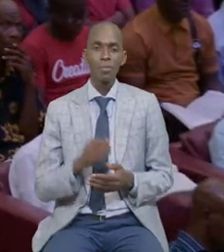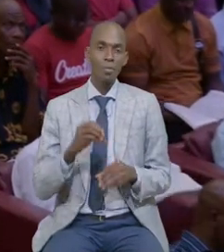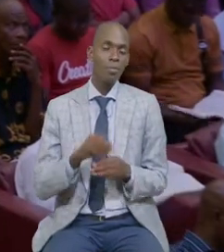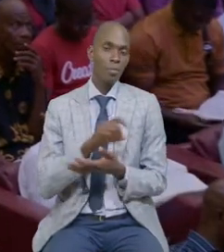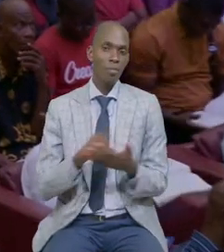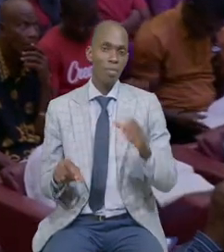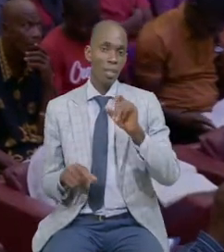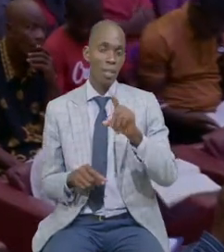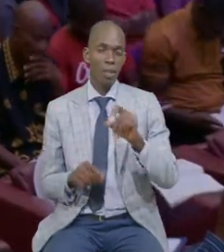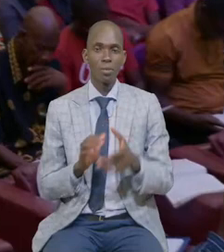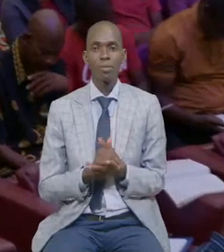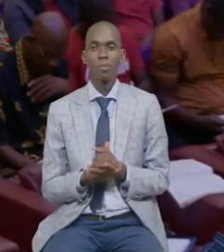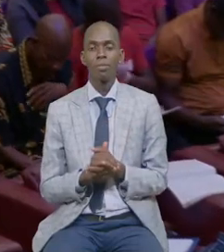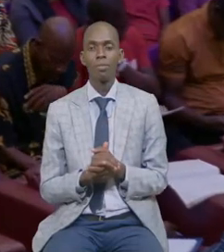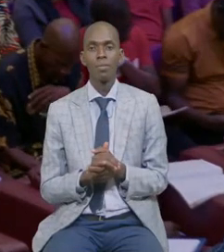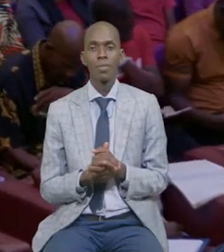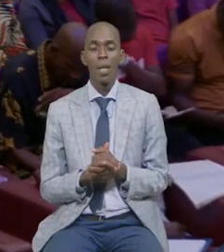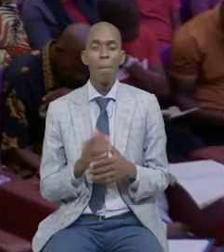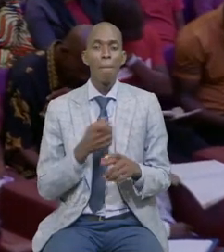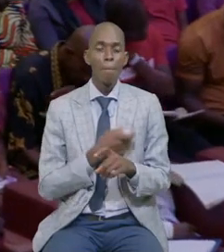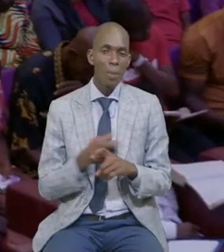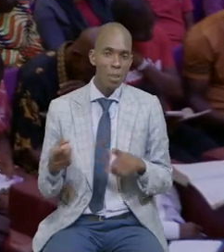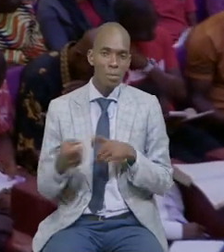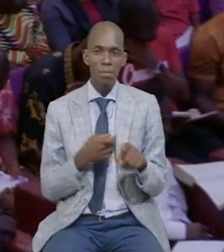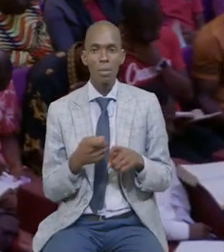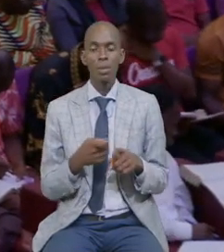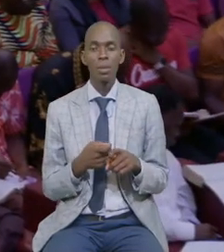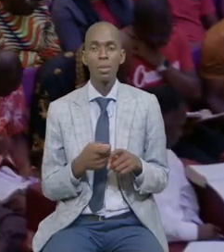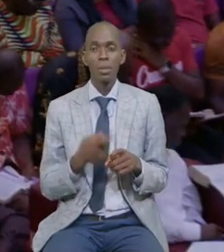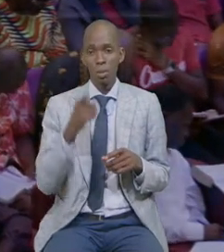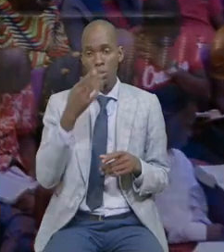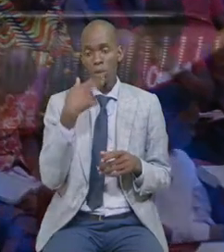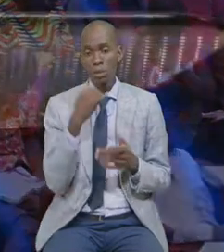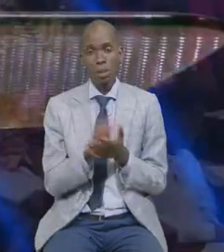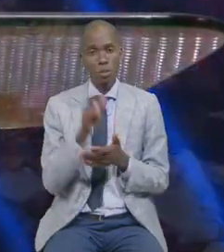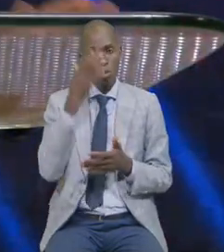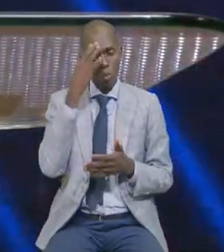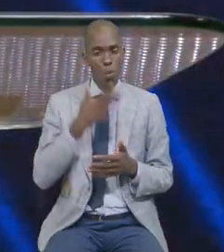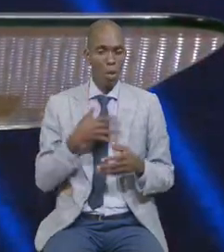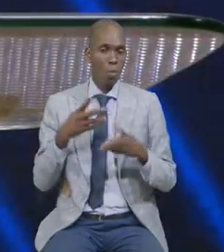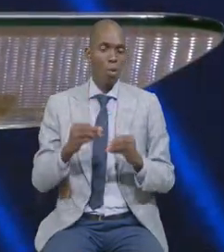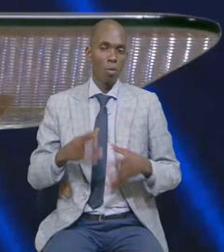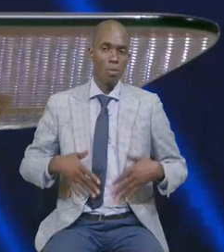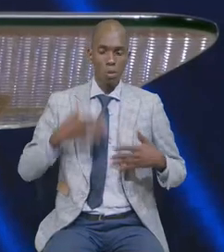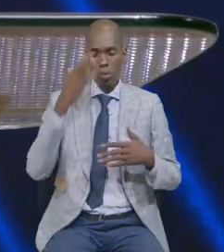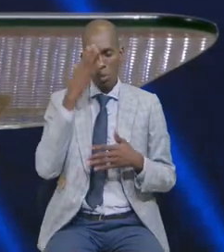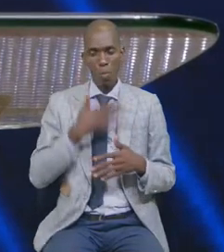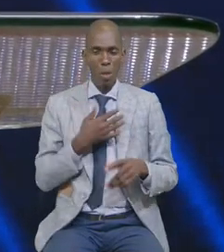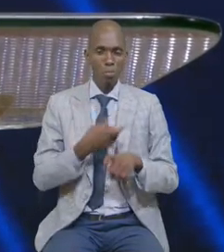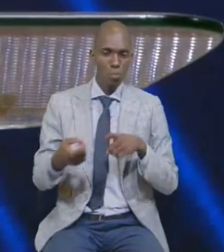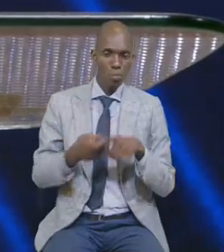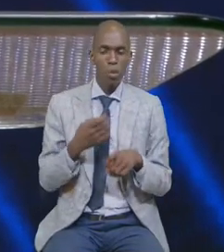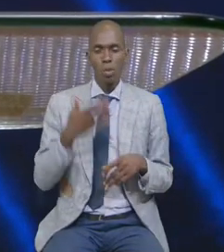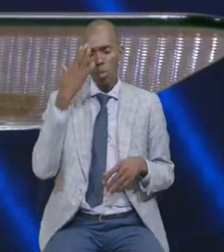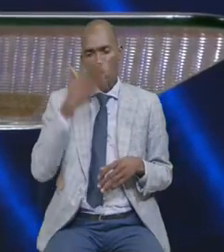In verse 11, persecutions. Not Paul. It says, you know my manner of life. You know my persecutions. You know my affliction,